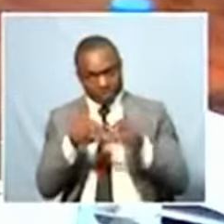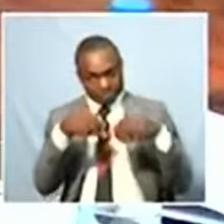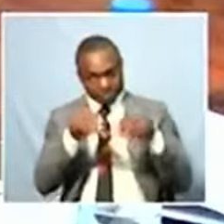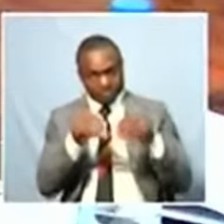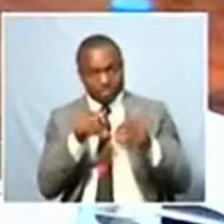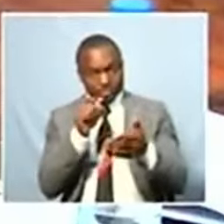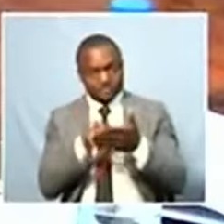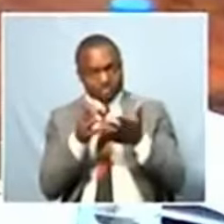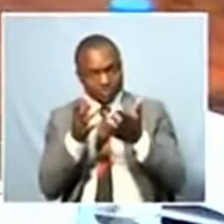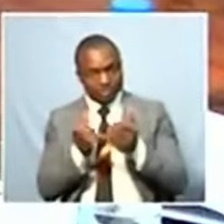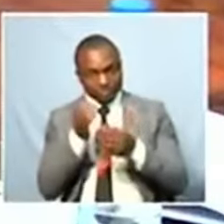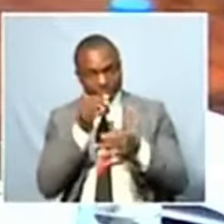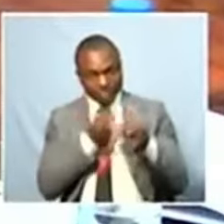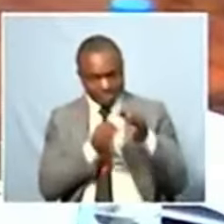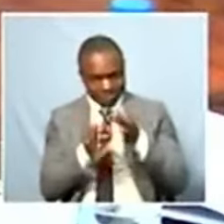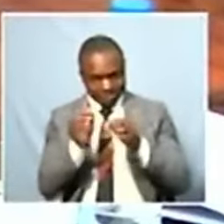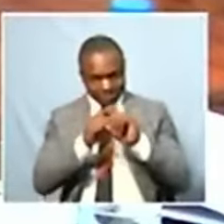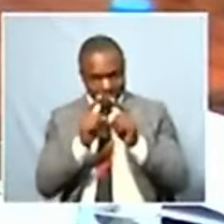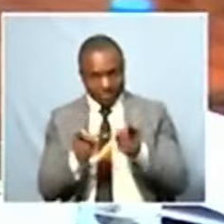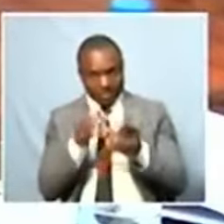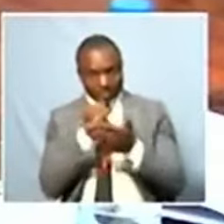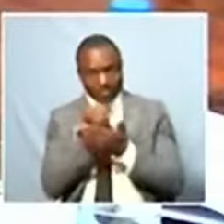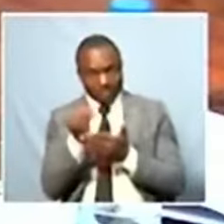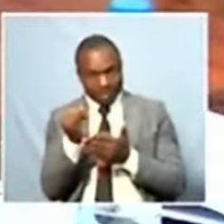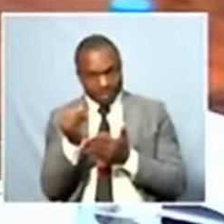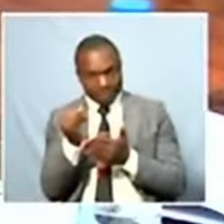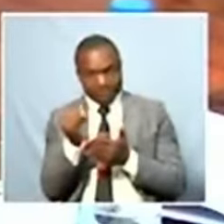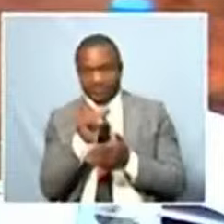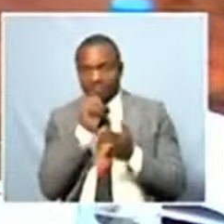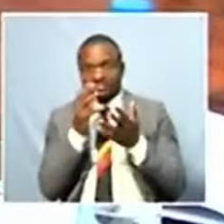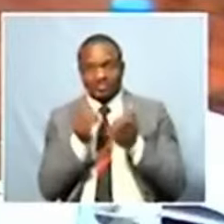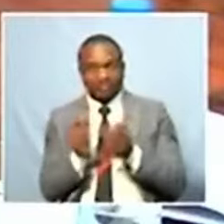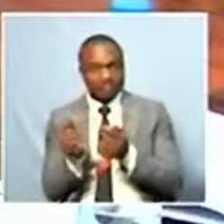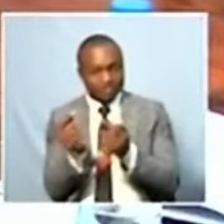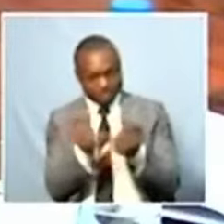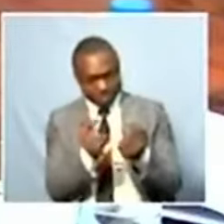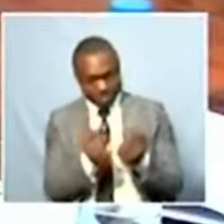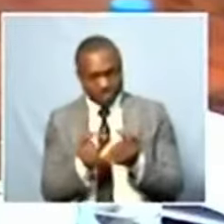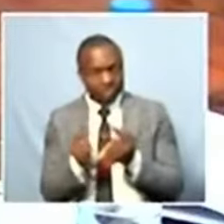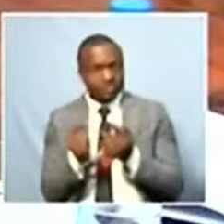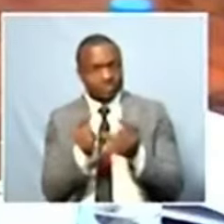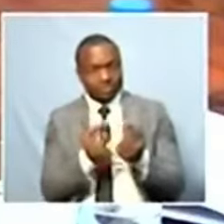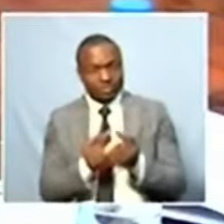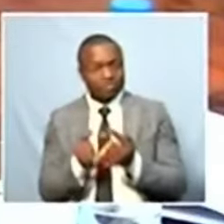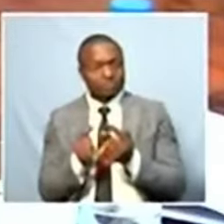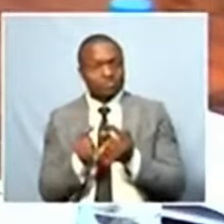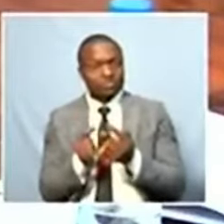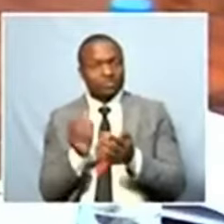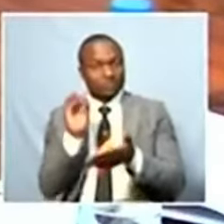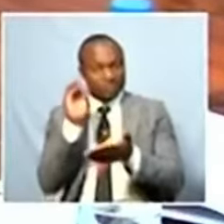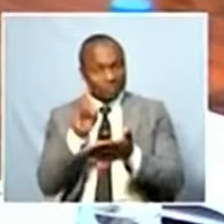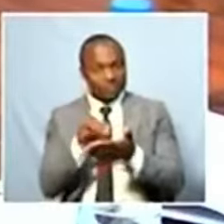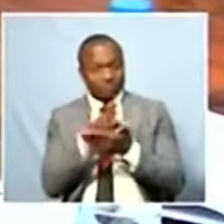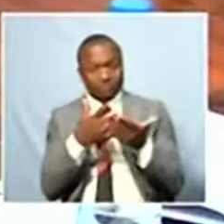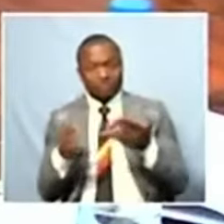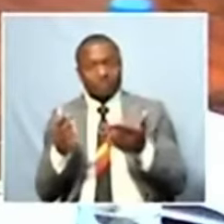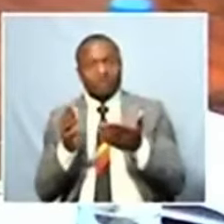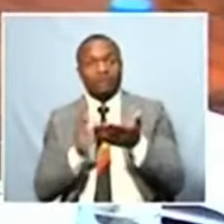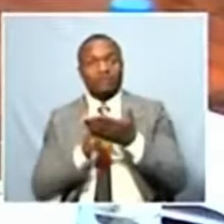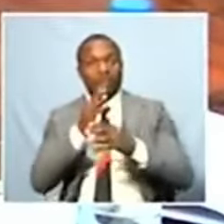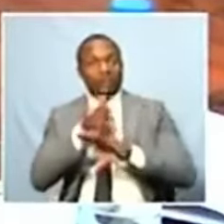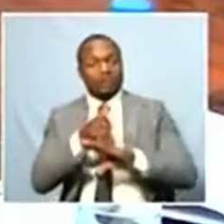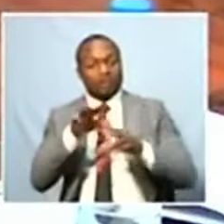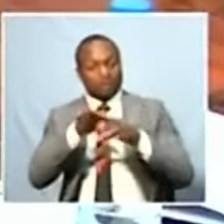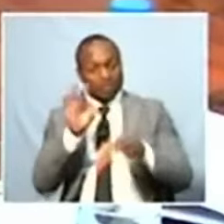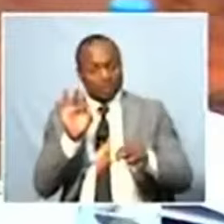the credit. But the key issue is we don't want to have a situation whereby we trigger in something, and then at the end of the day you find